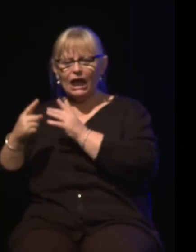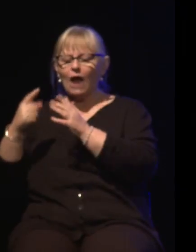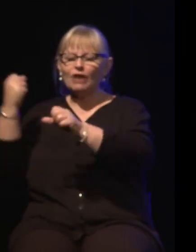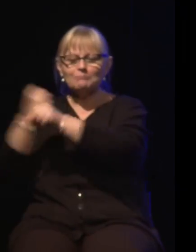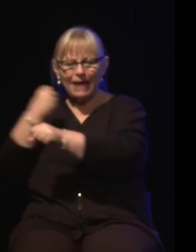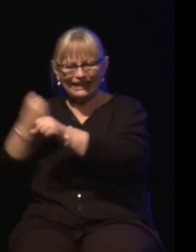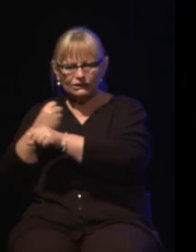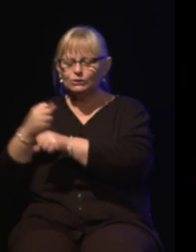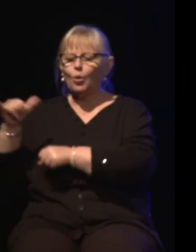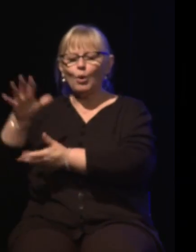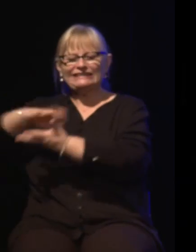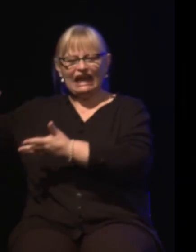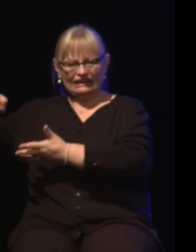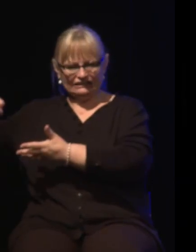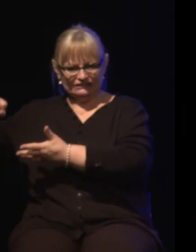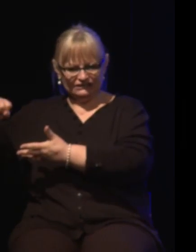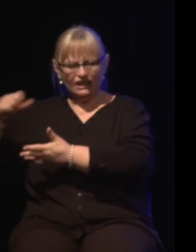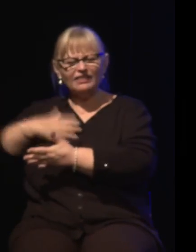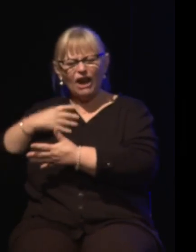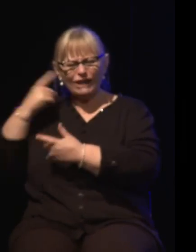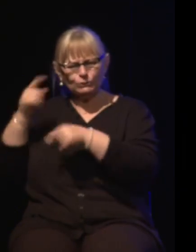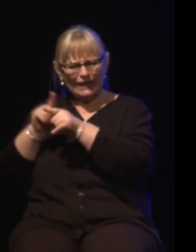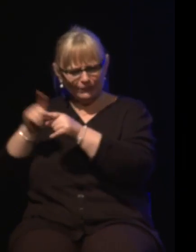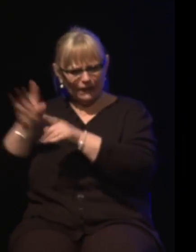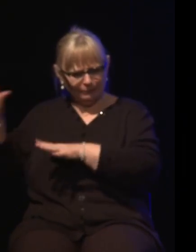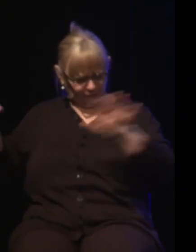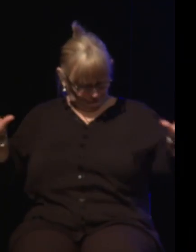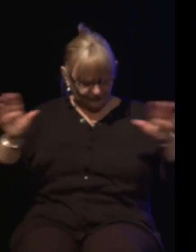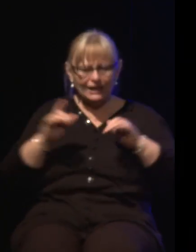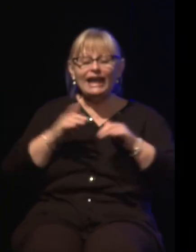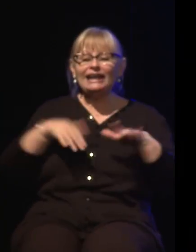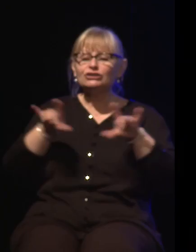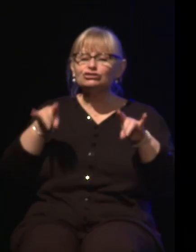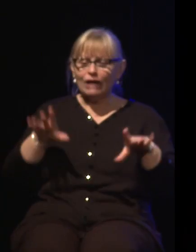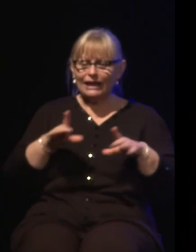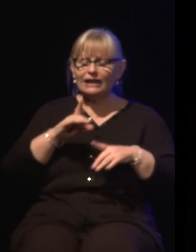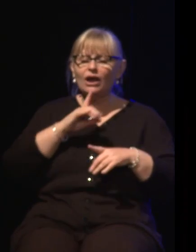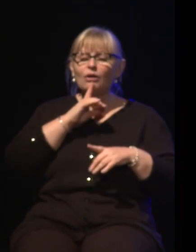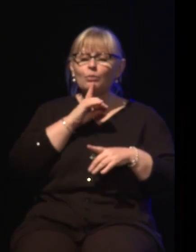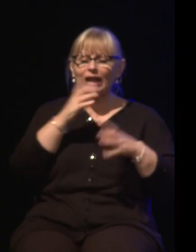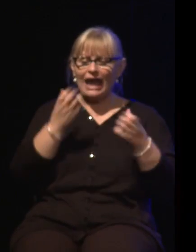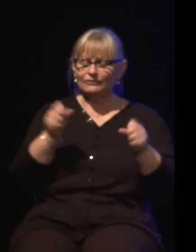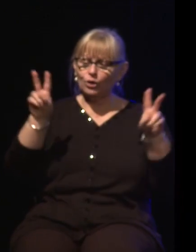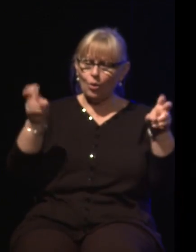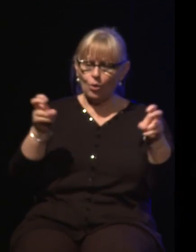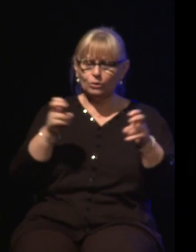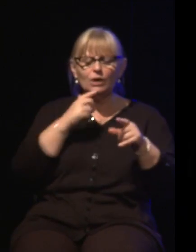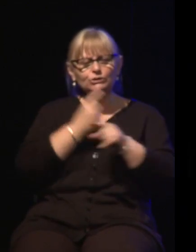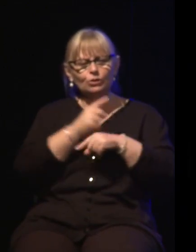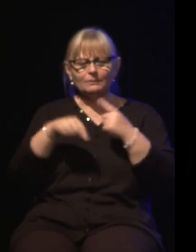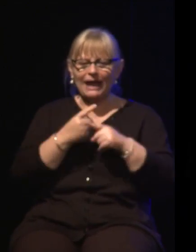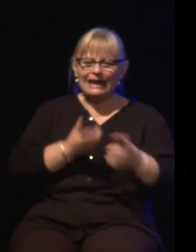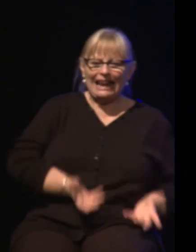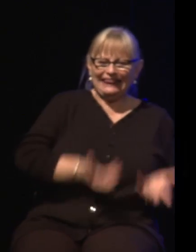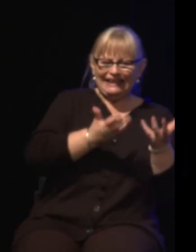makers versus takers. It's interesting they like to rhyme in both those places. In Australia, we've often had debate about